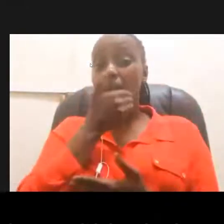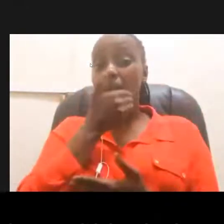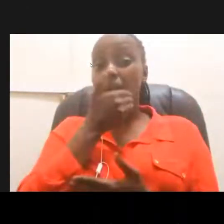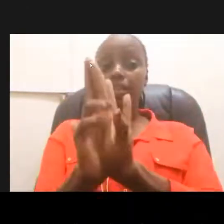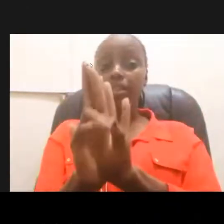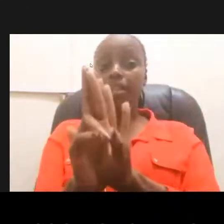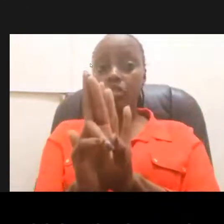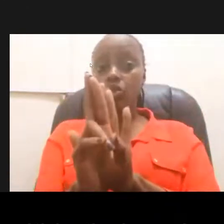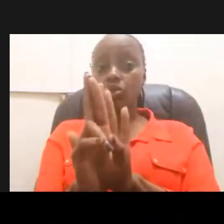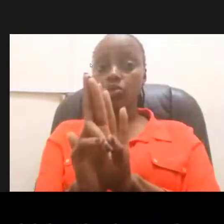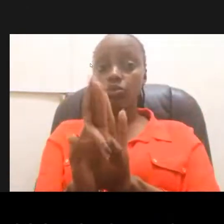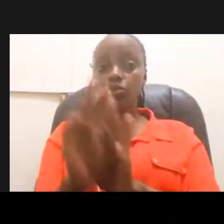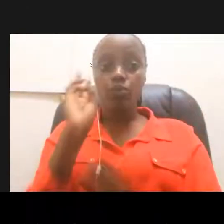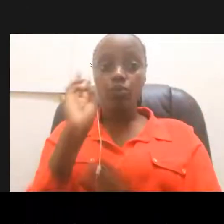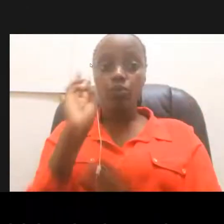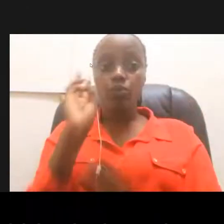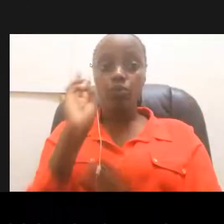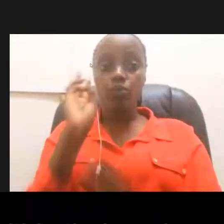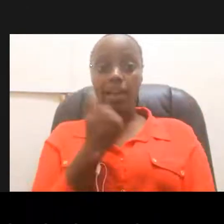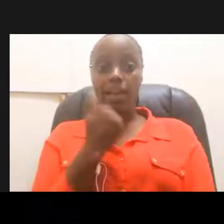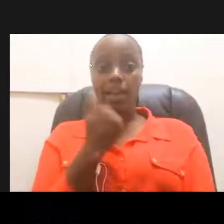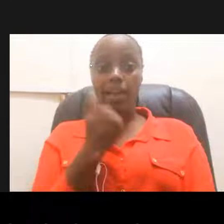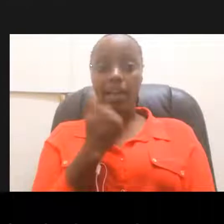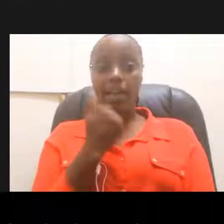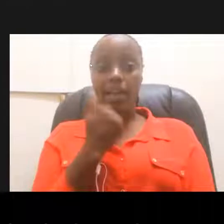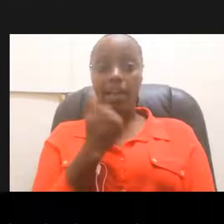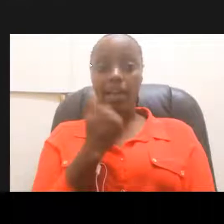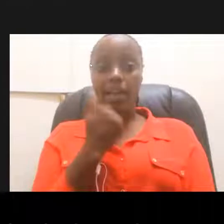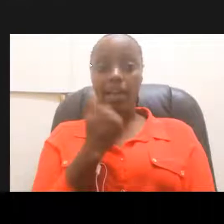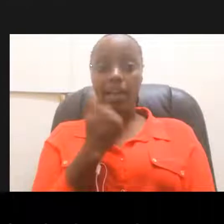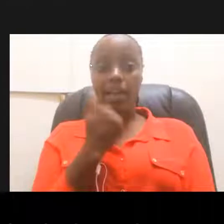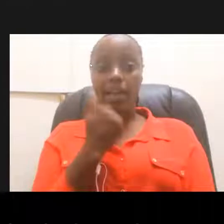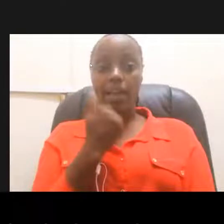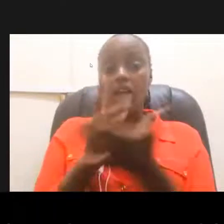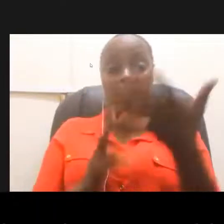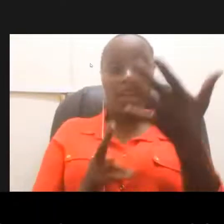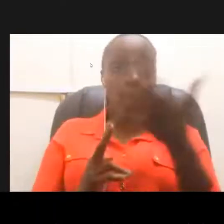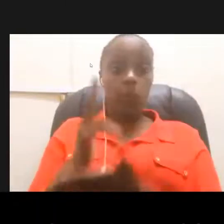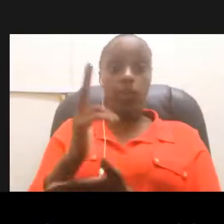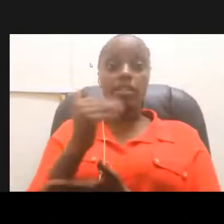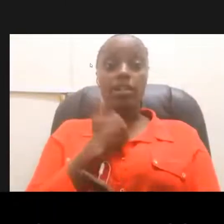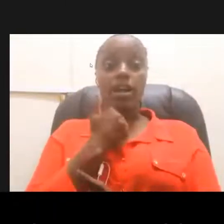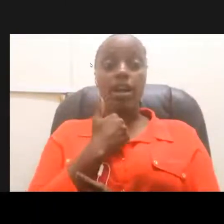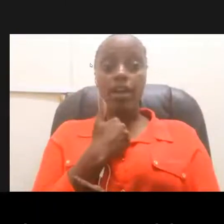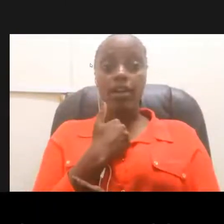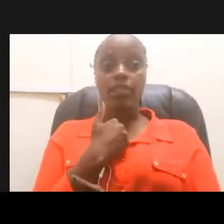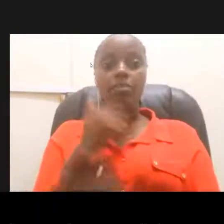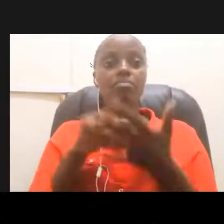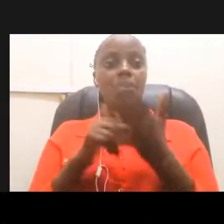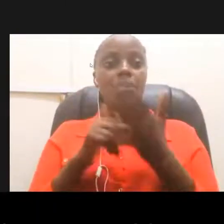would be, and credibility and legitimacy. So it's open.